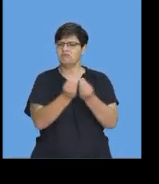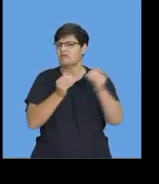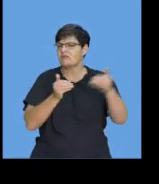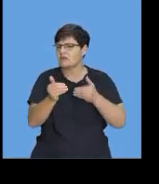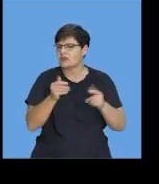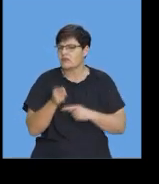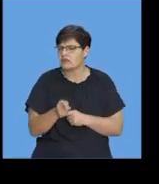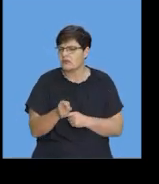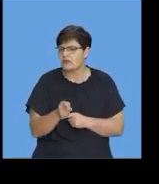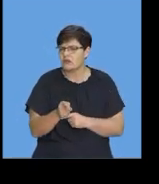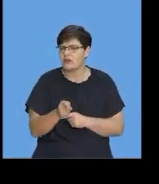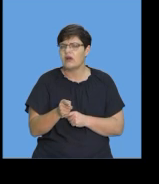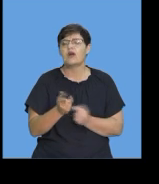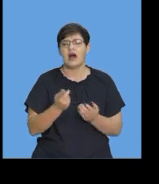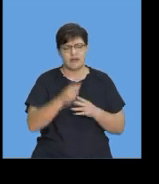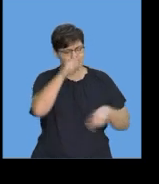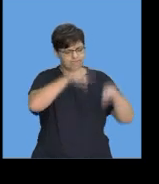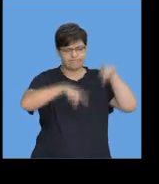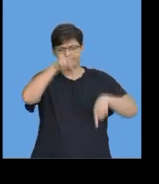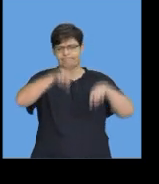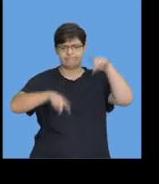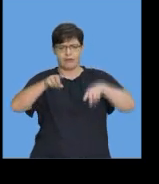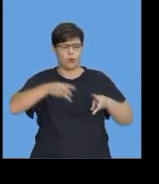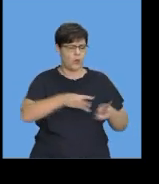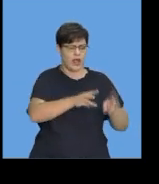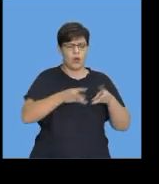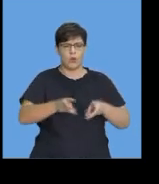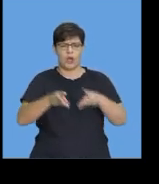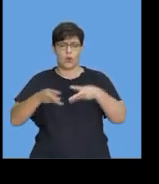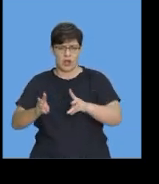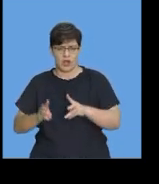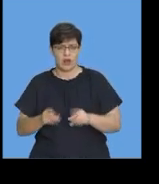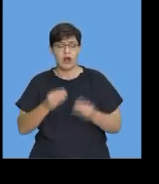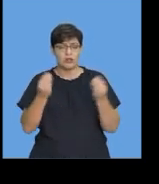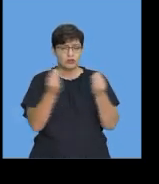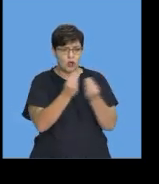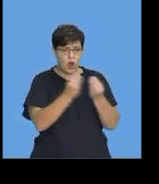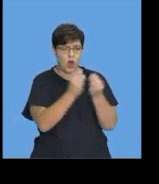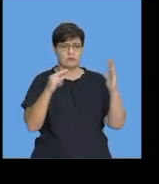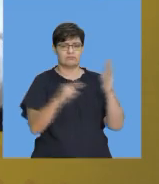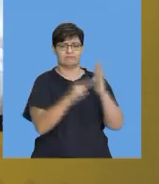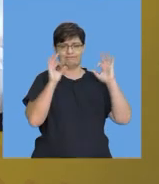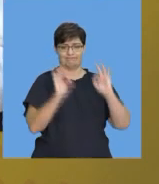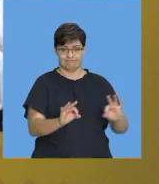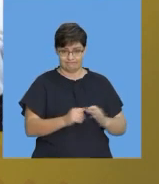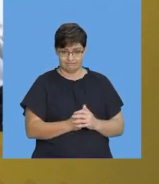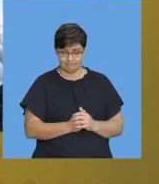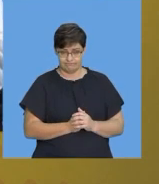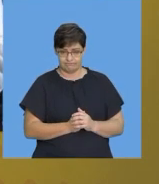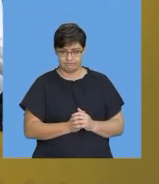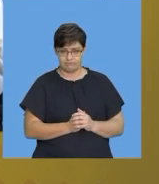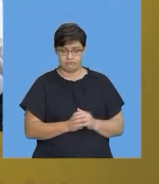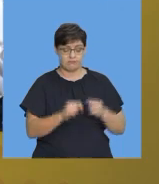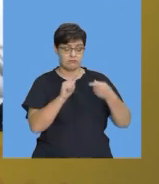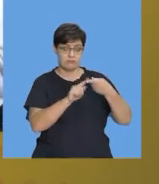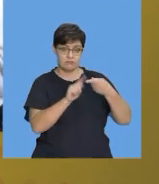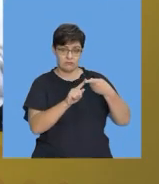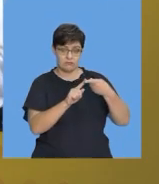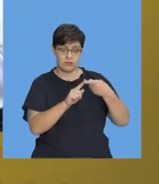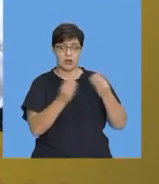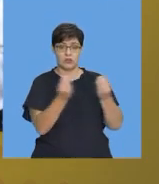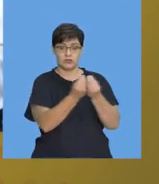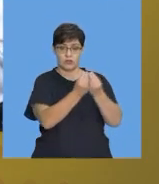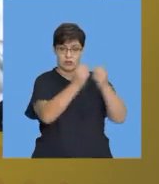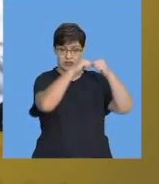control, there are various methods of stock validation. Just to recap, you get stock